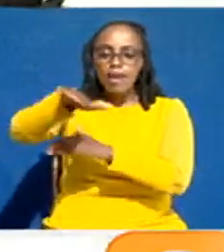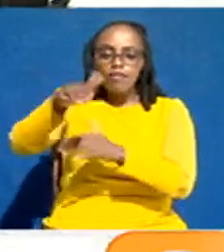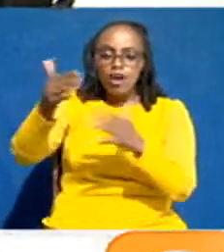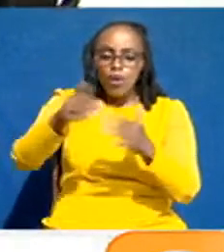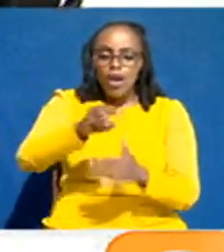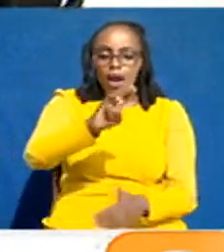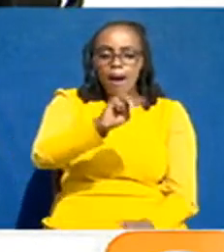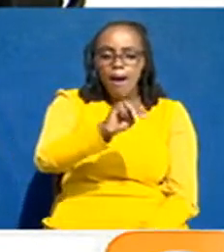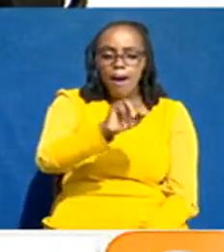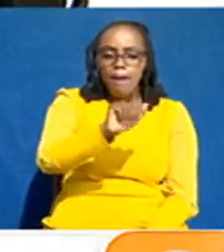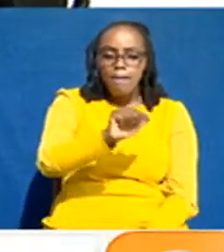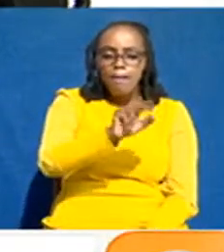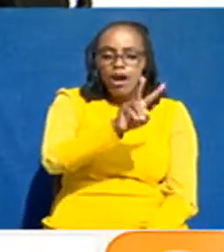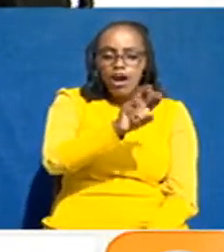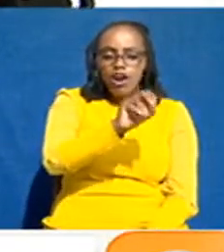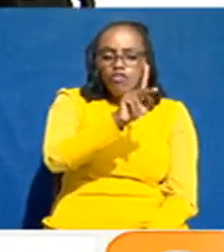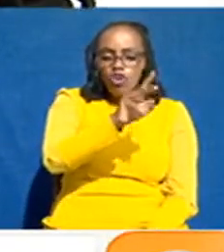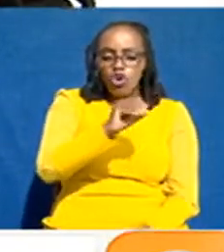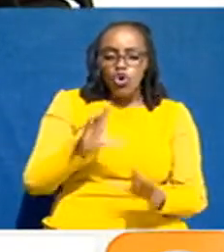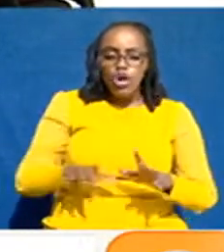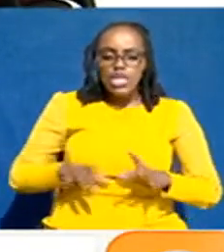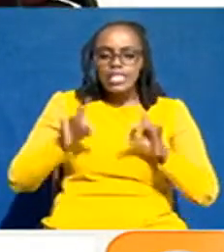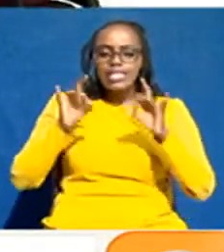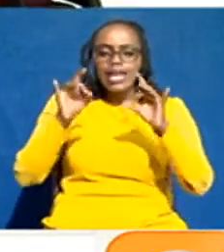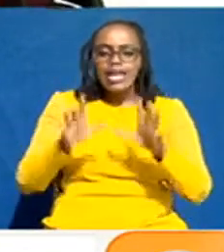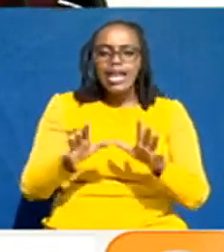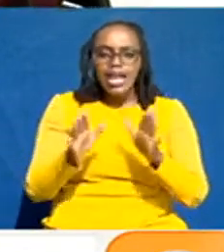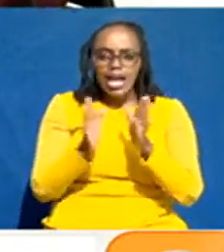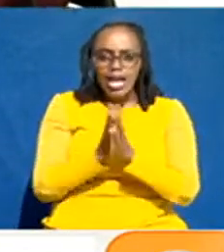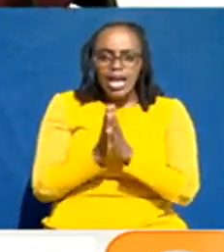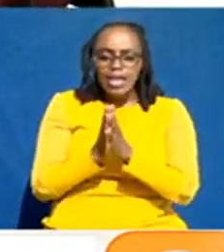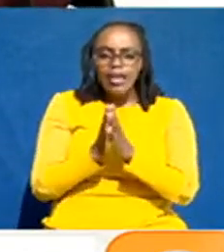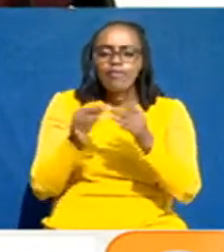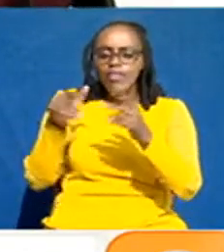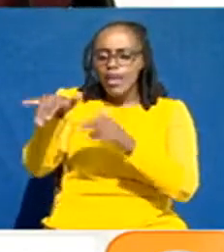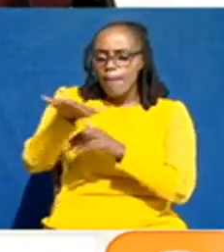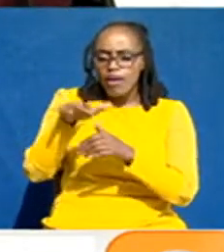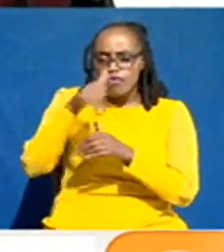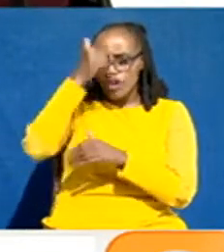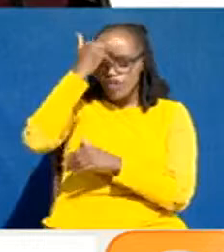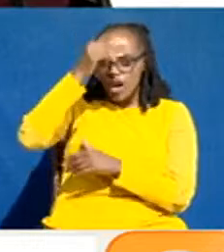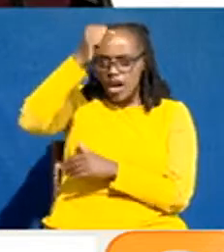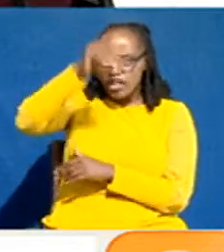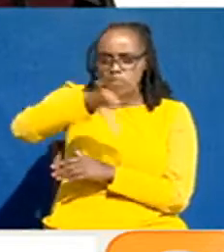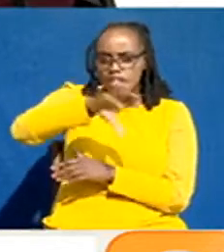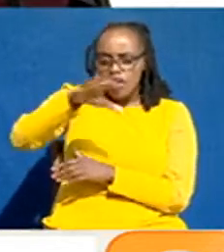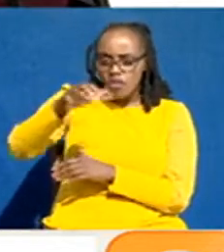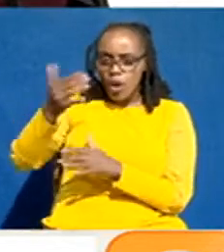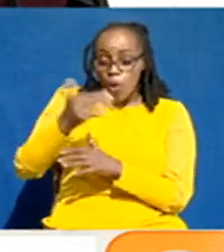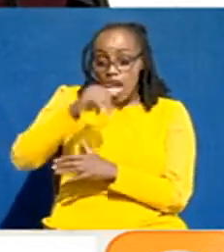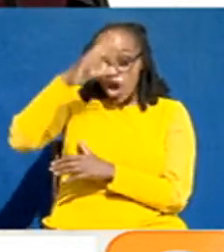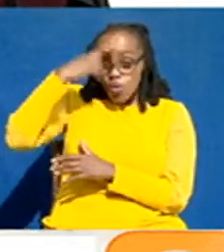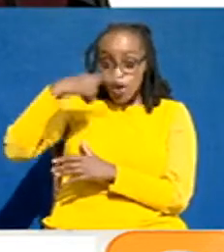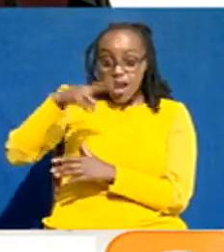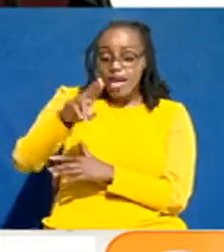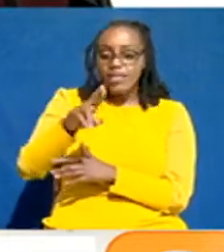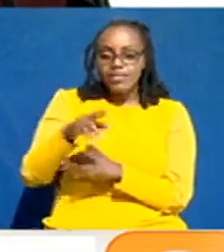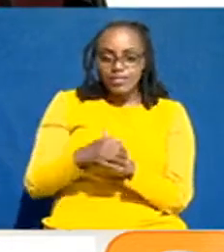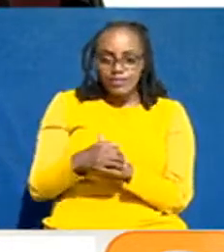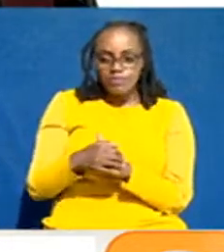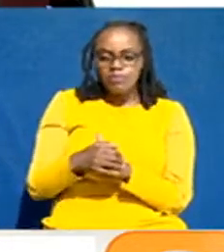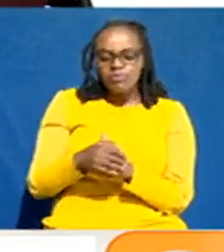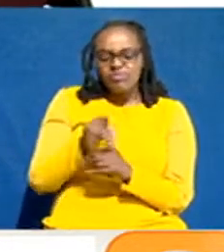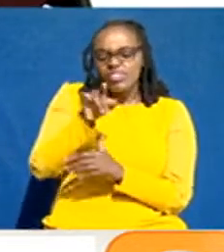Mavoko, Kitengera, and also areas in Kajiado County, such as Ogata Rogai. And